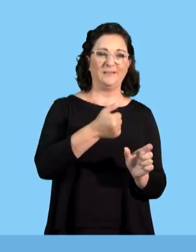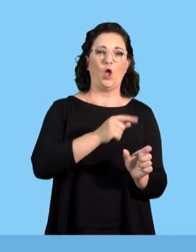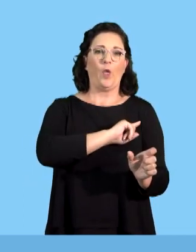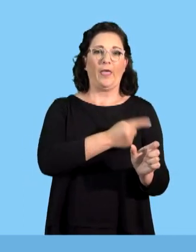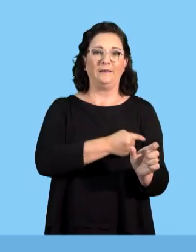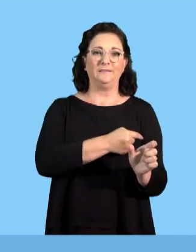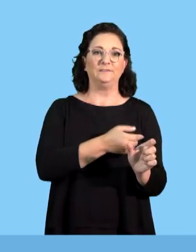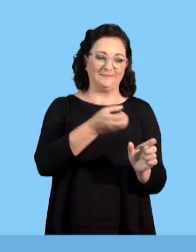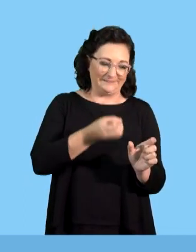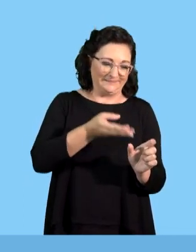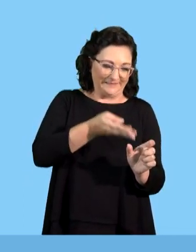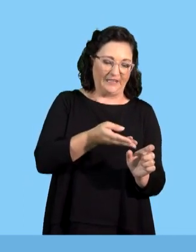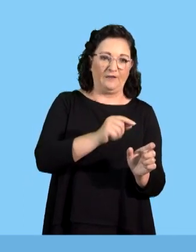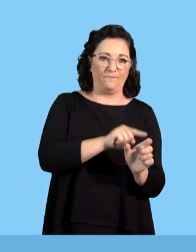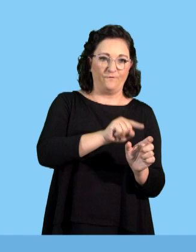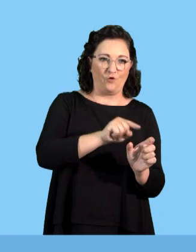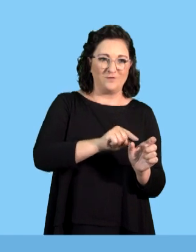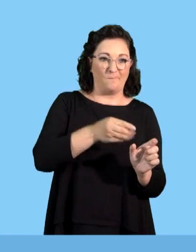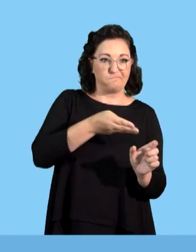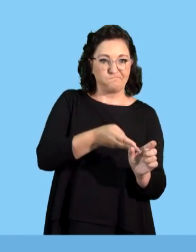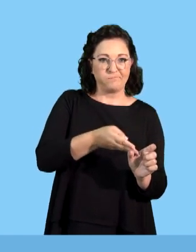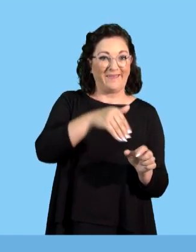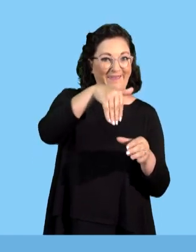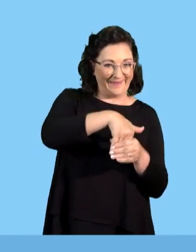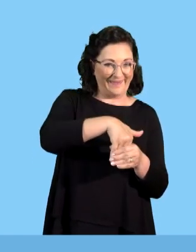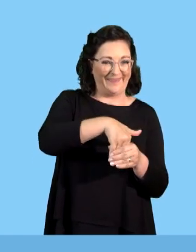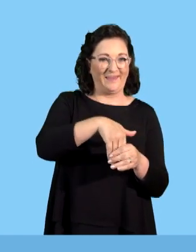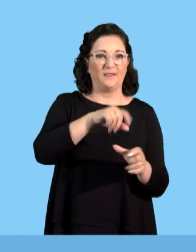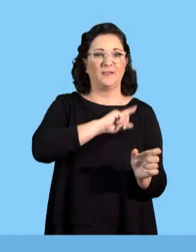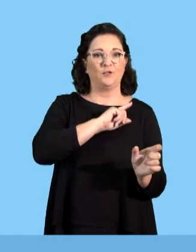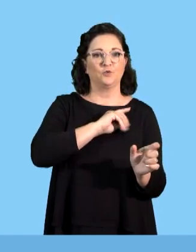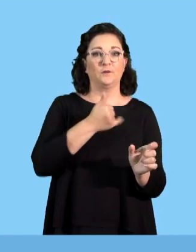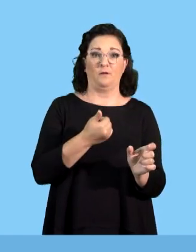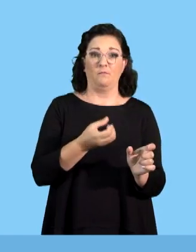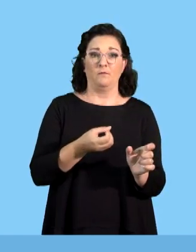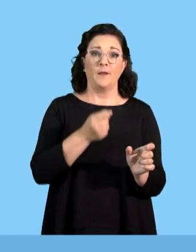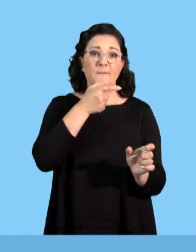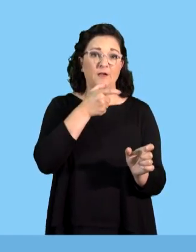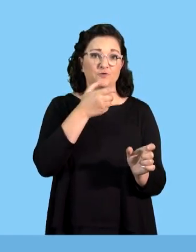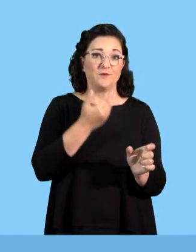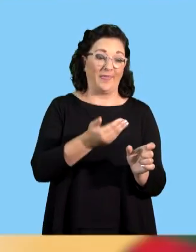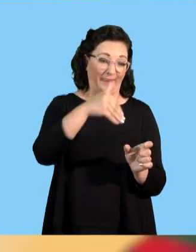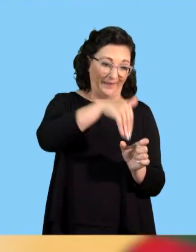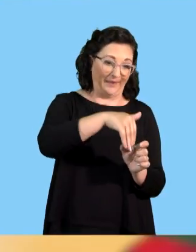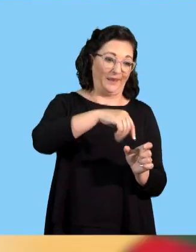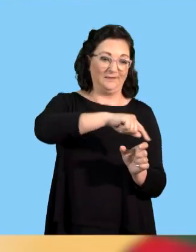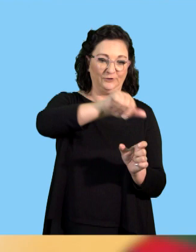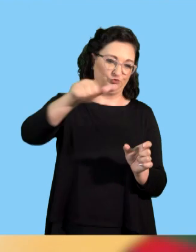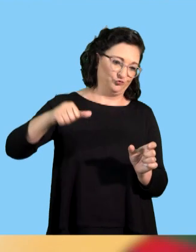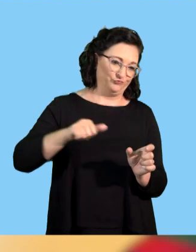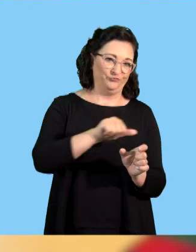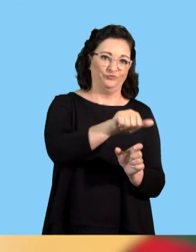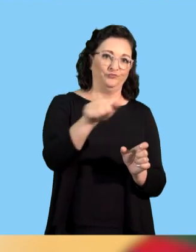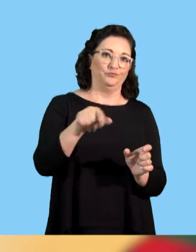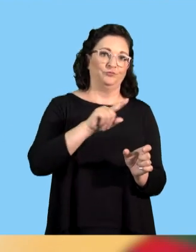itself. Remember, the energy in question here, or the energy that you're talking about here, it is that energy supplied by the battery into the electric